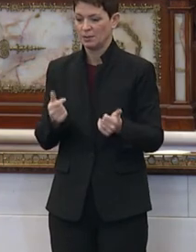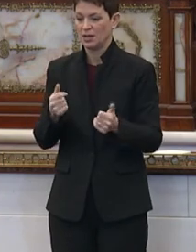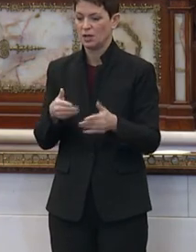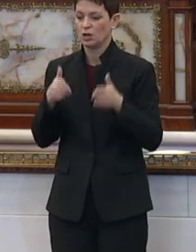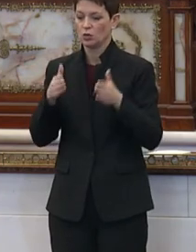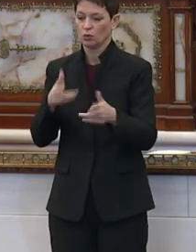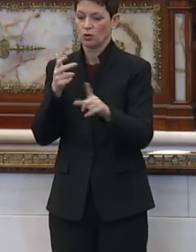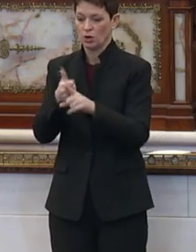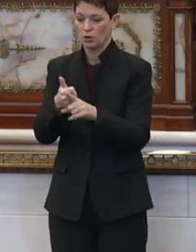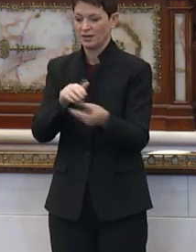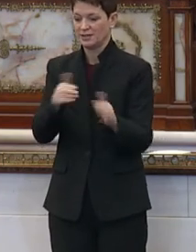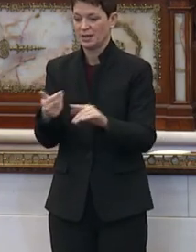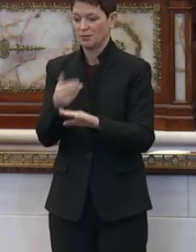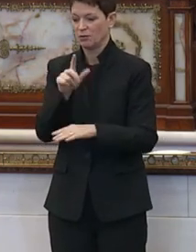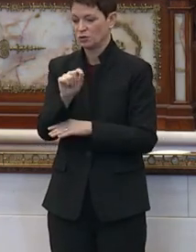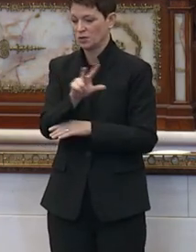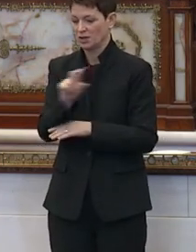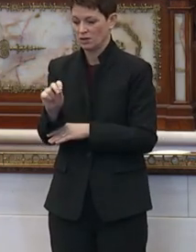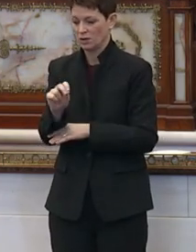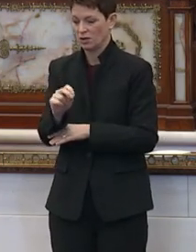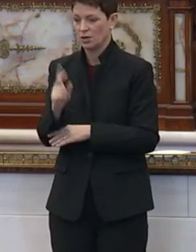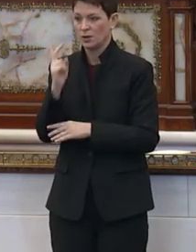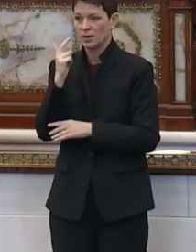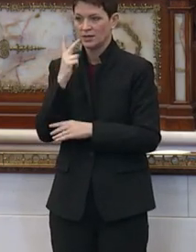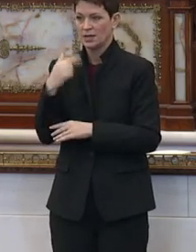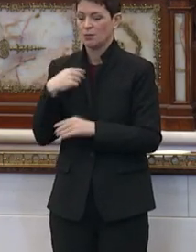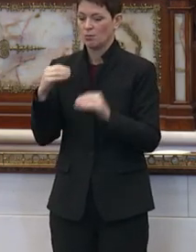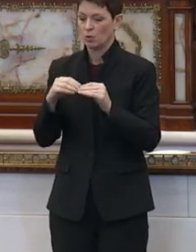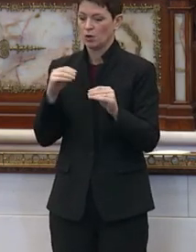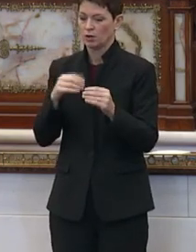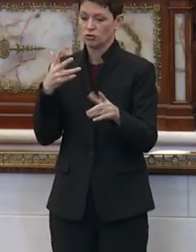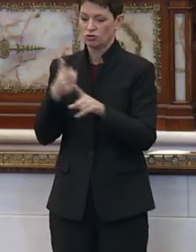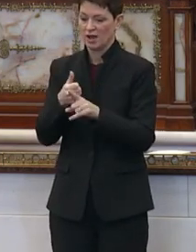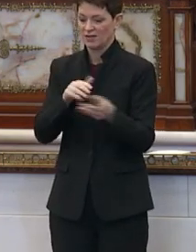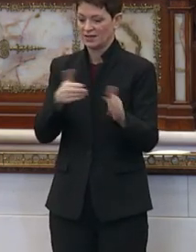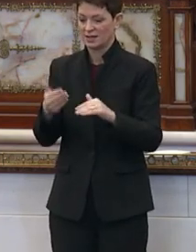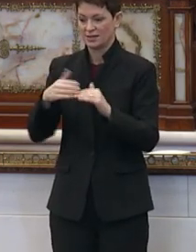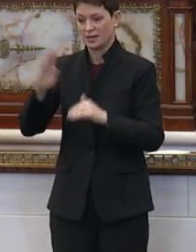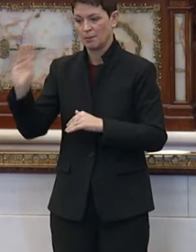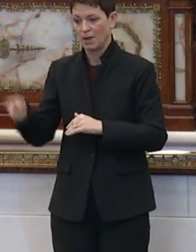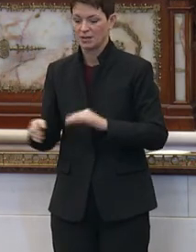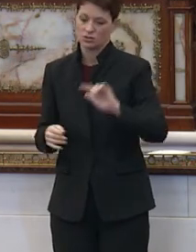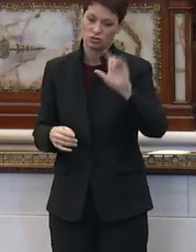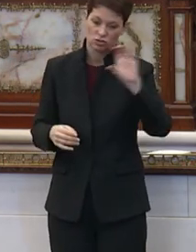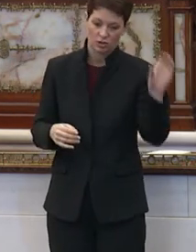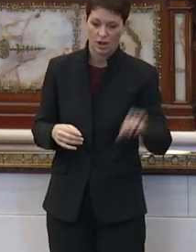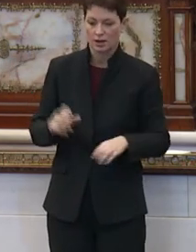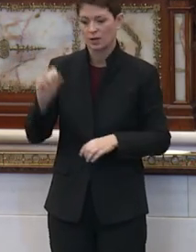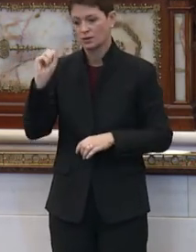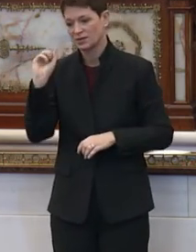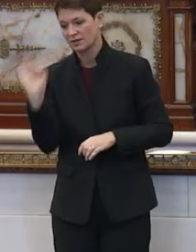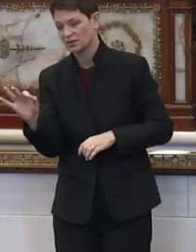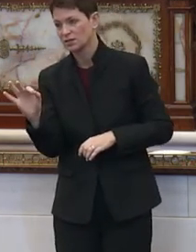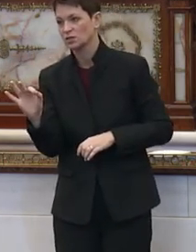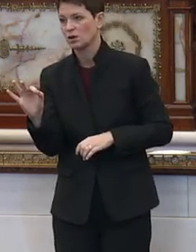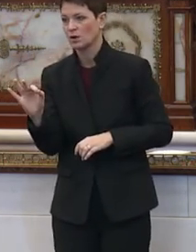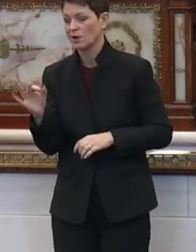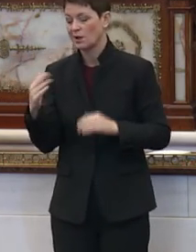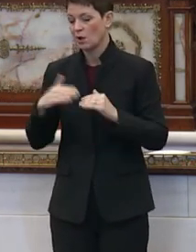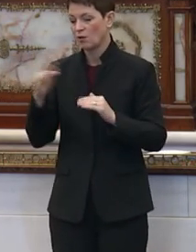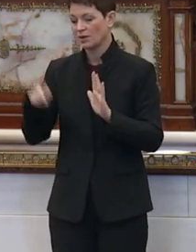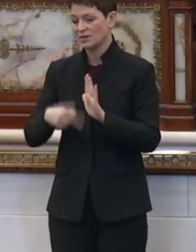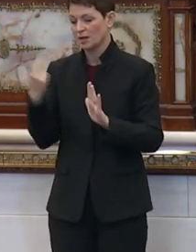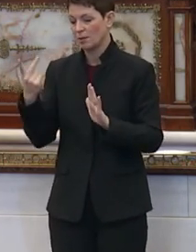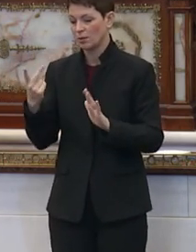deaths by 2030. Our city sees higher per capita traffic deaths than Boston, Chicago, San Francisco, and more than